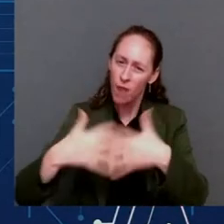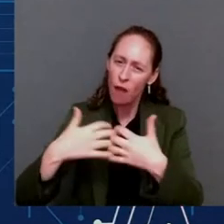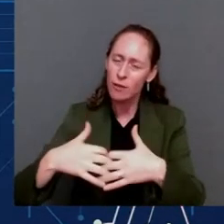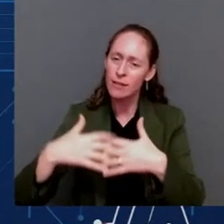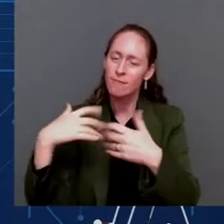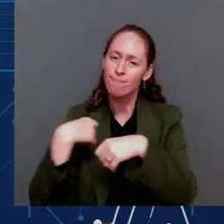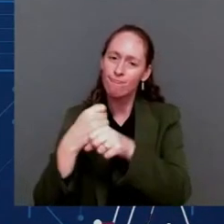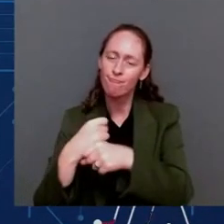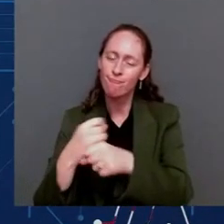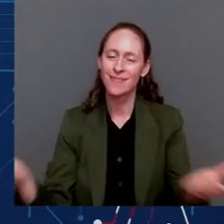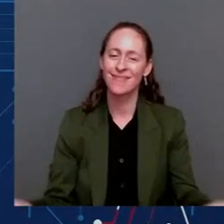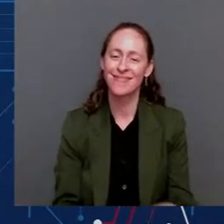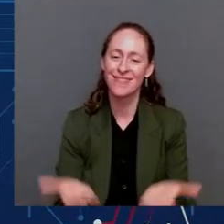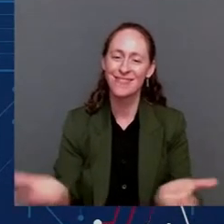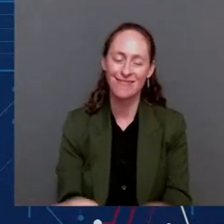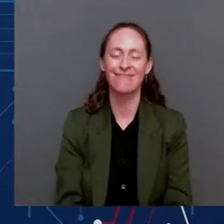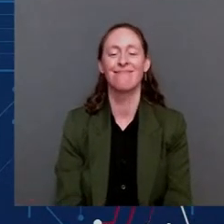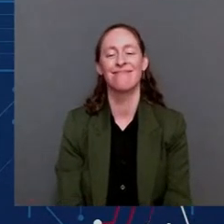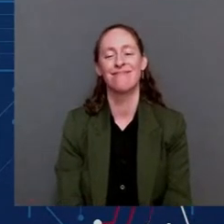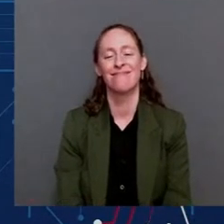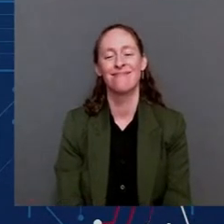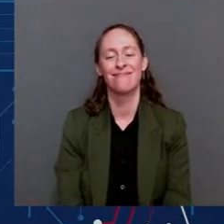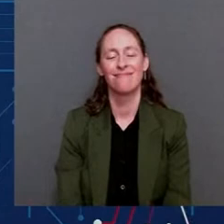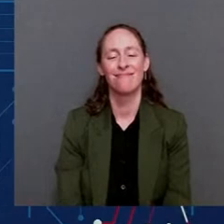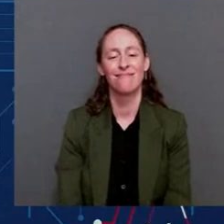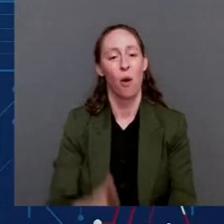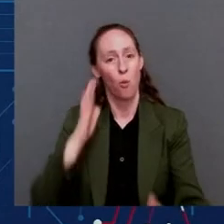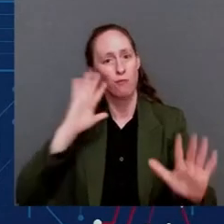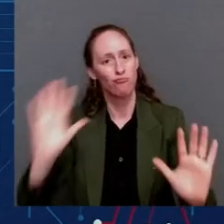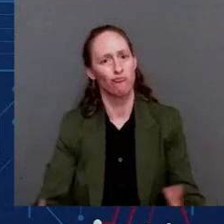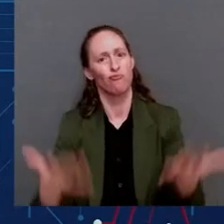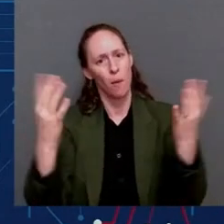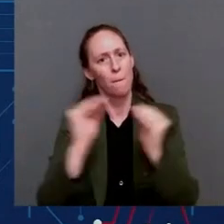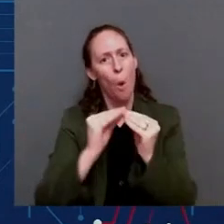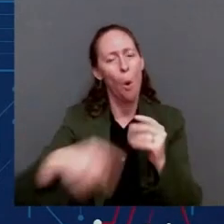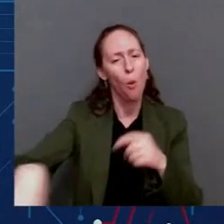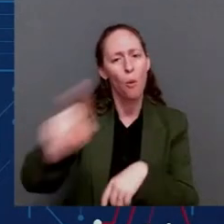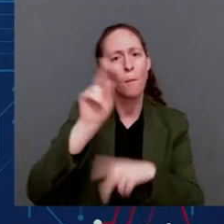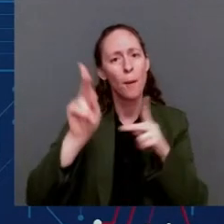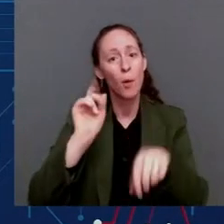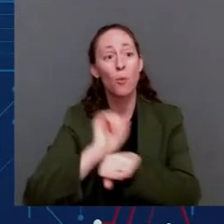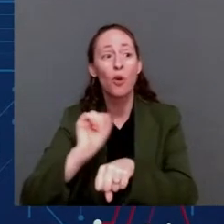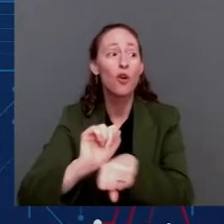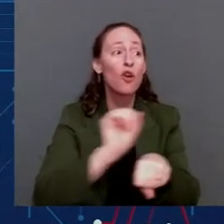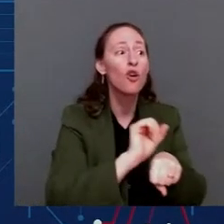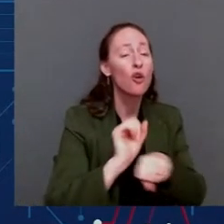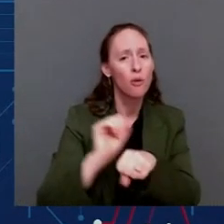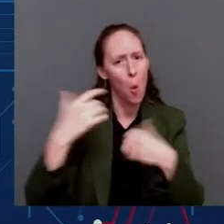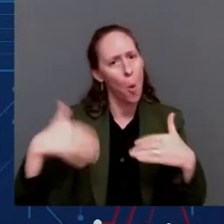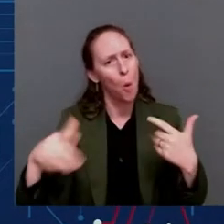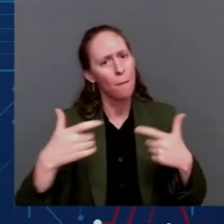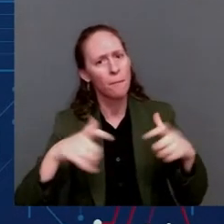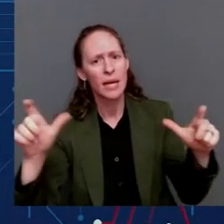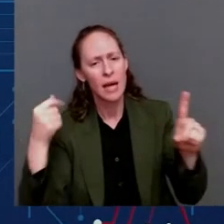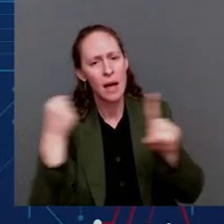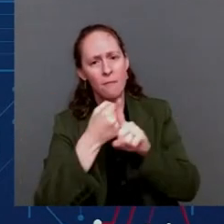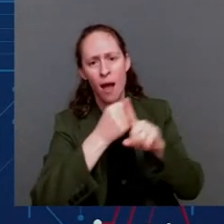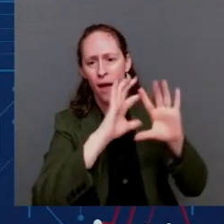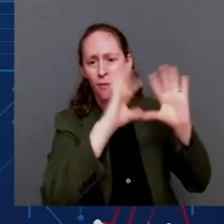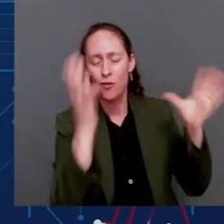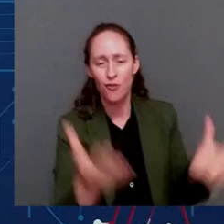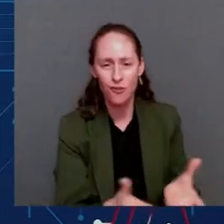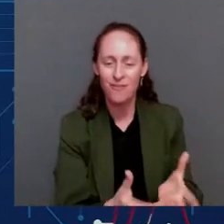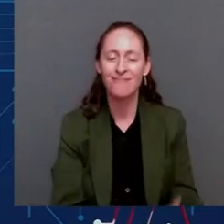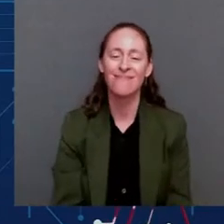world. Governor Whitmer has been a strong supporter of semiconductor research, development, and manufacturing. On behalf